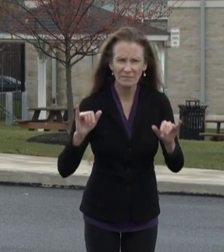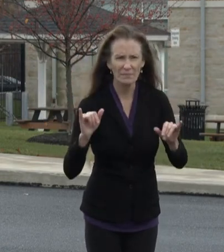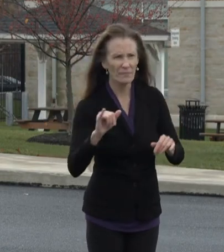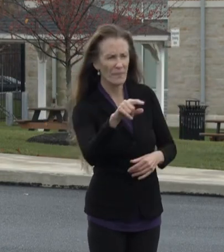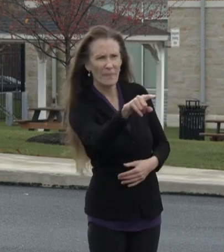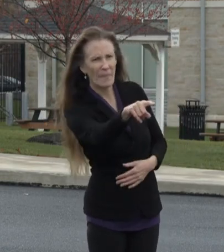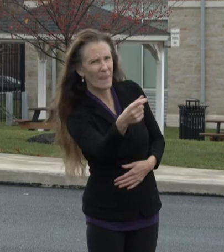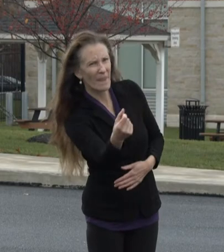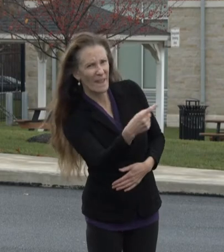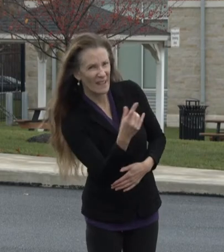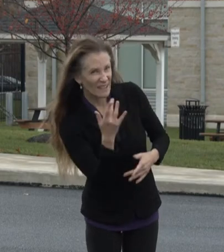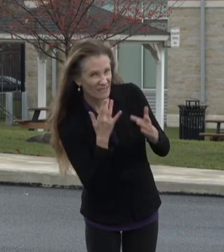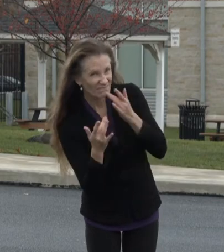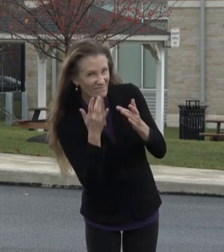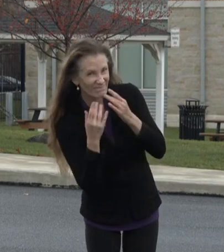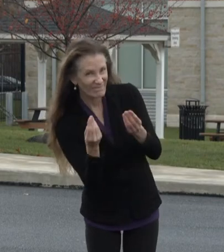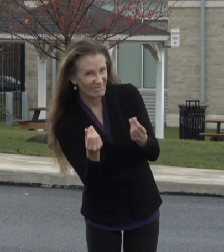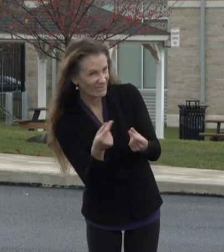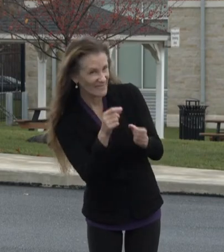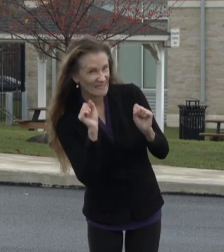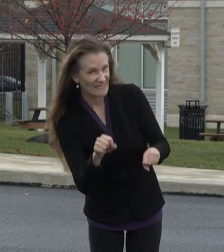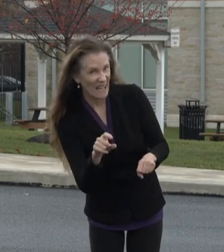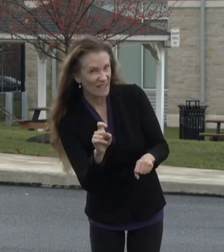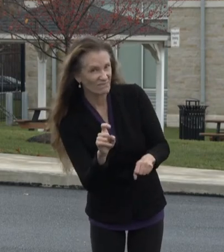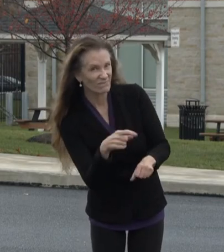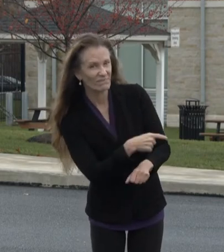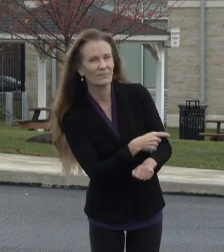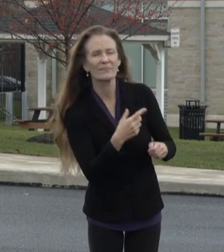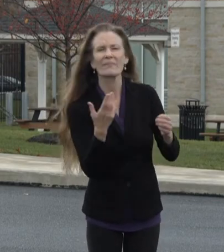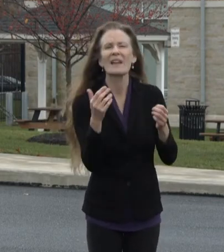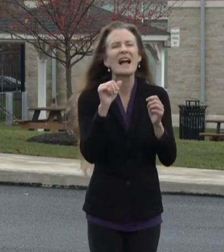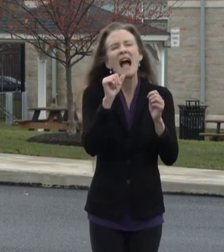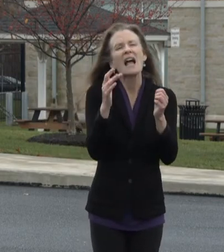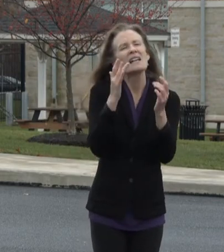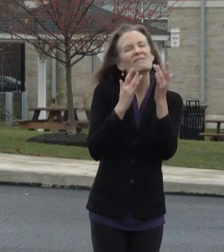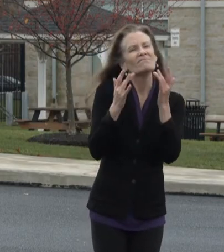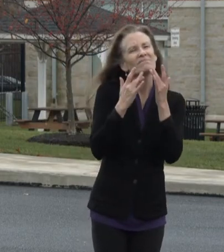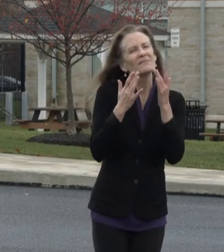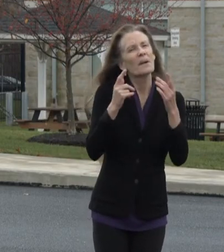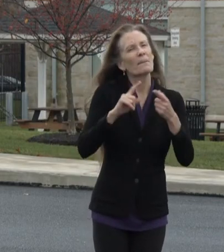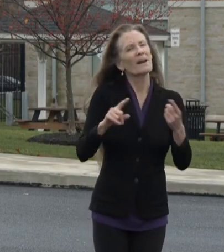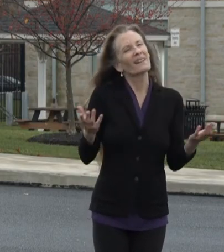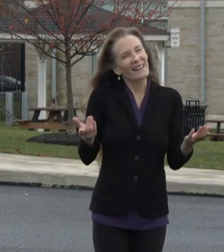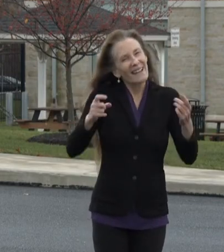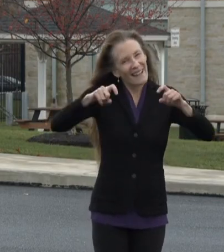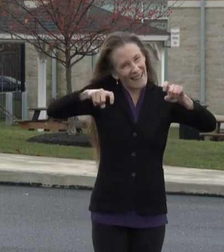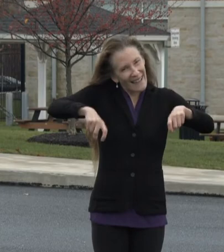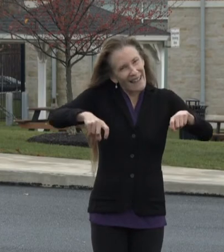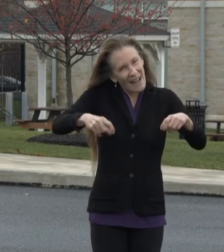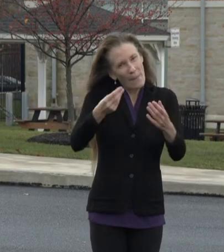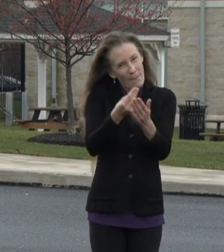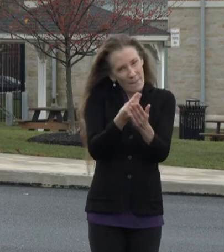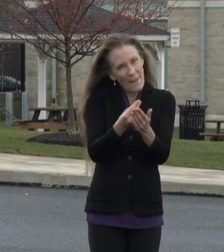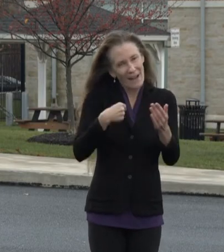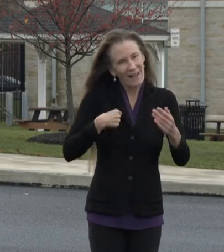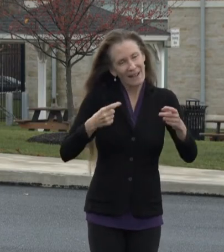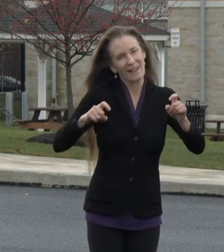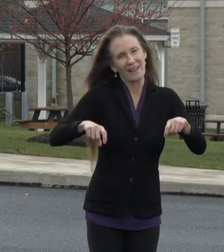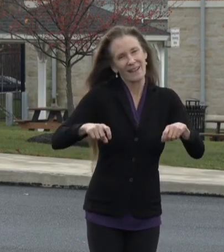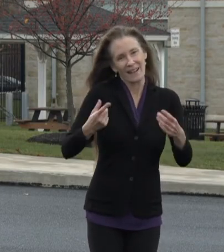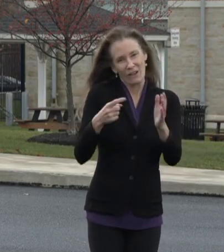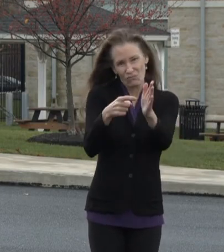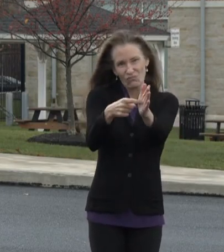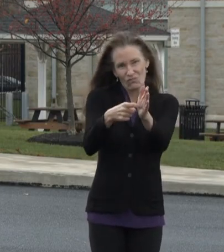Strained resources or affected what can be done? It has not strained resources at all. It just requires that we have the ability to be able to cover 25%